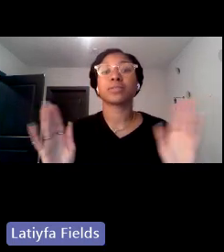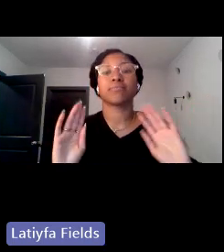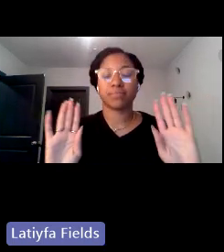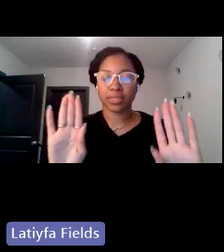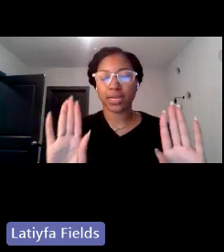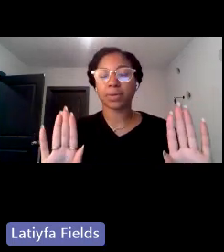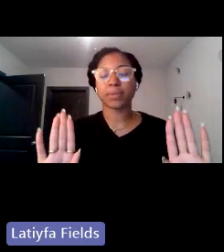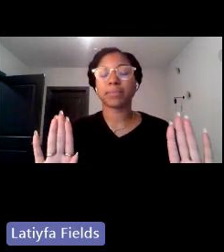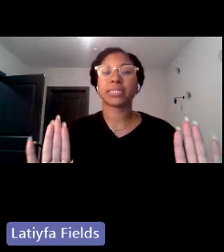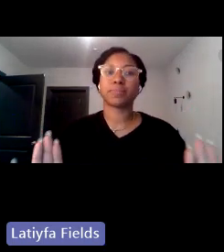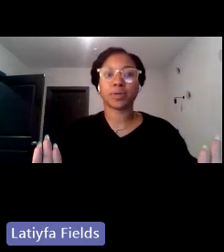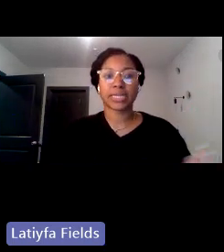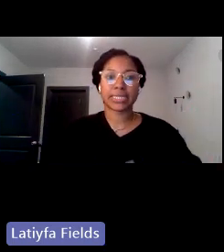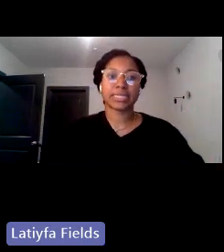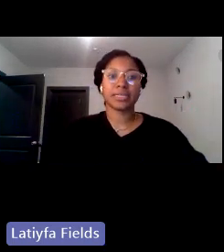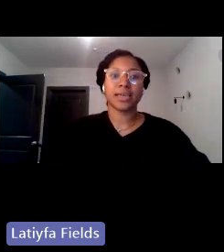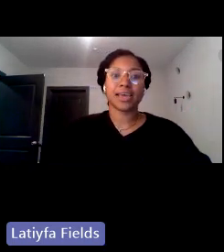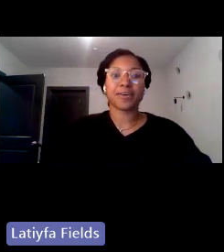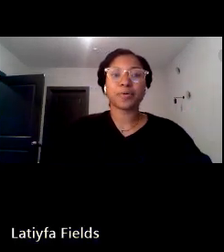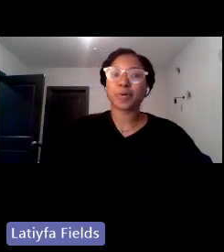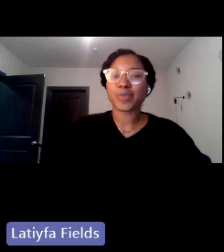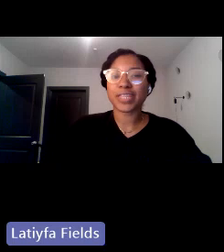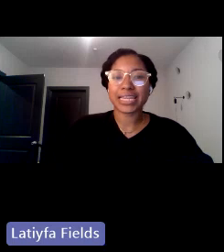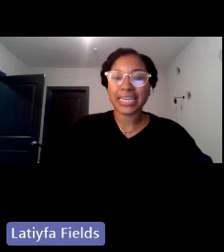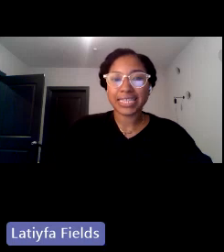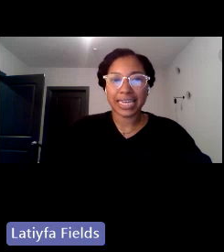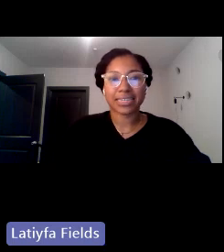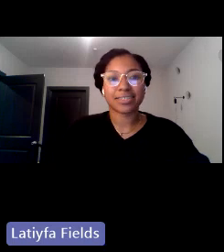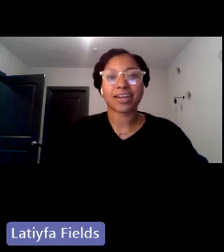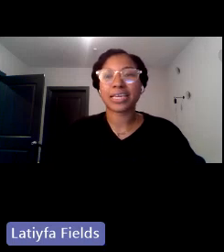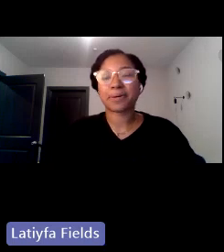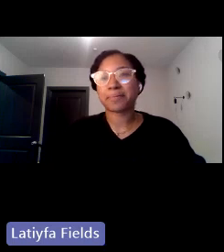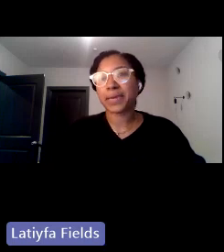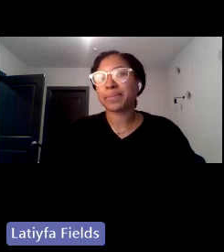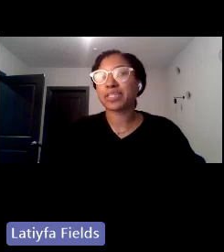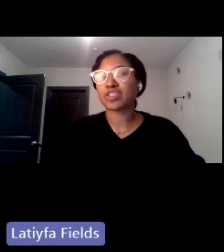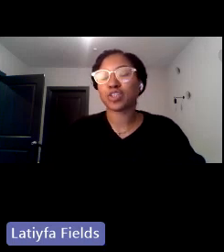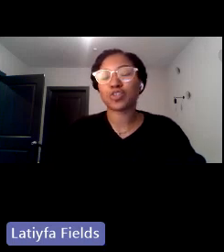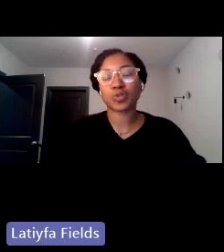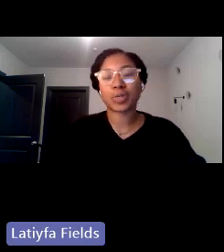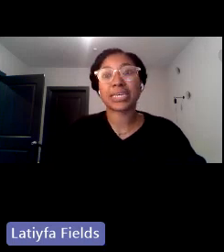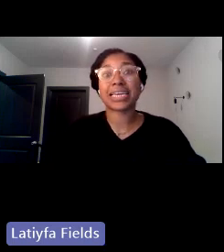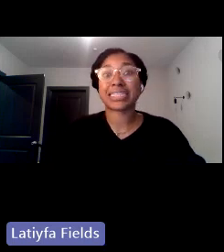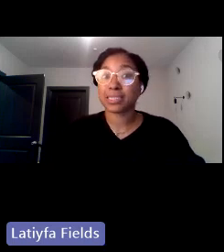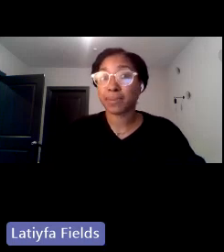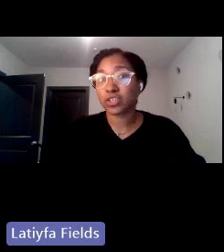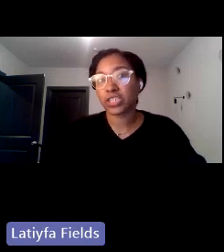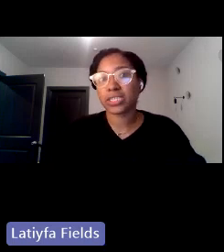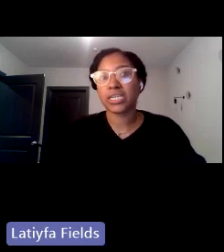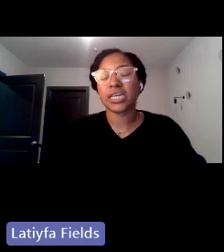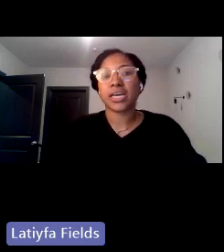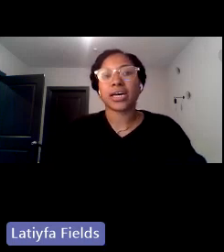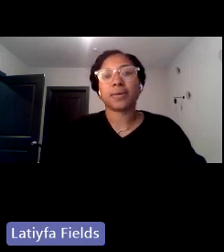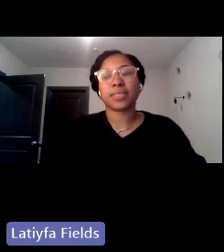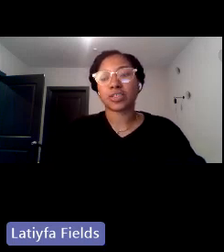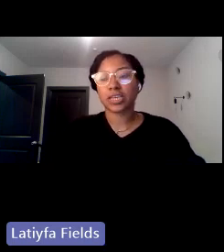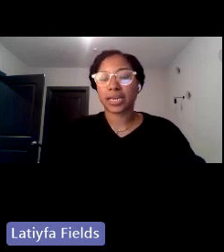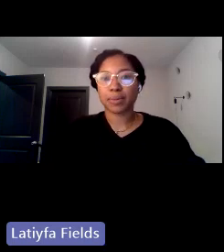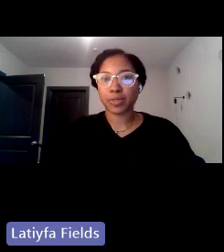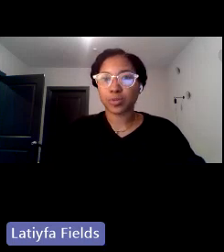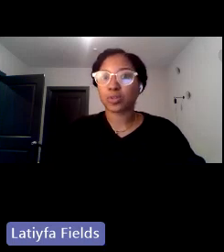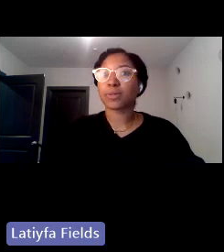that includes stopping payments post-haste. We'll go over to that next slide, talking about payments during a suspension.